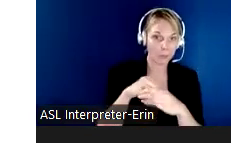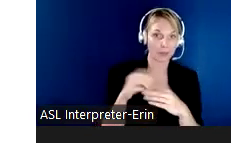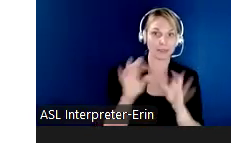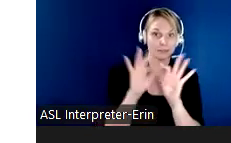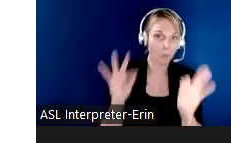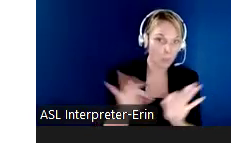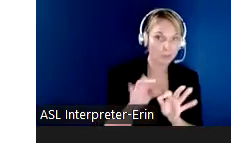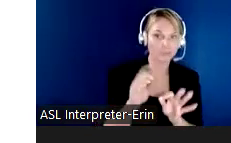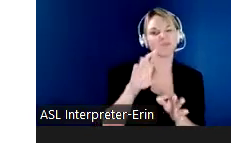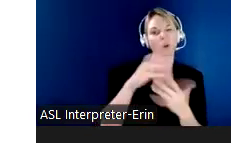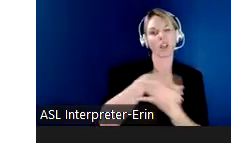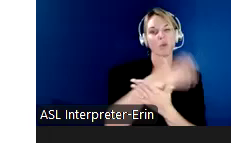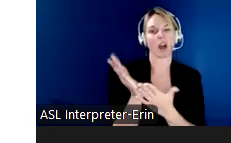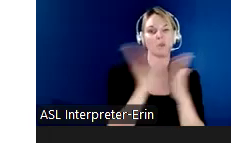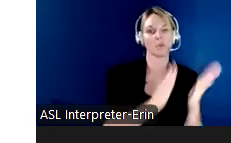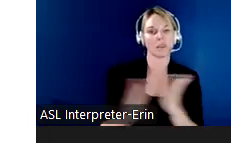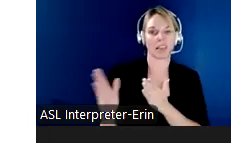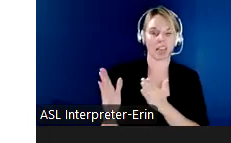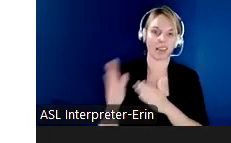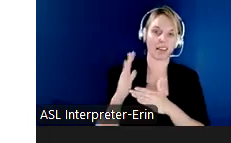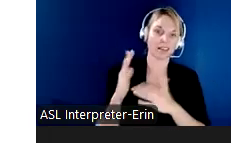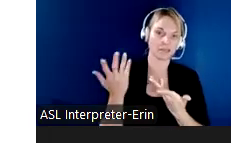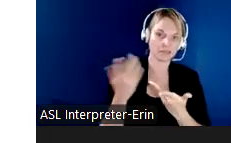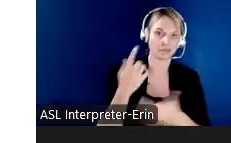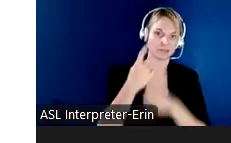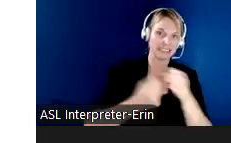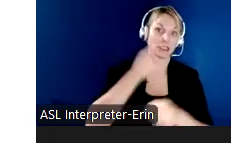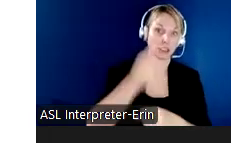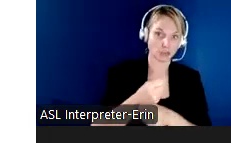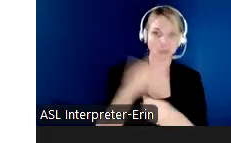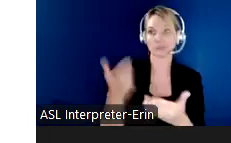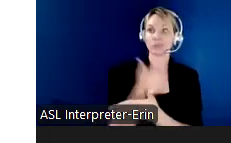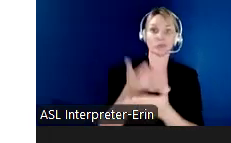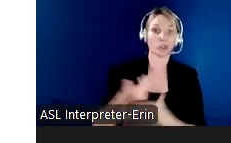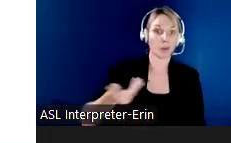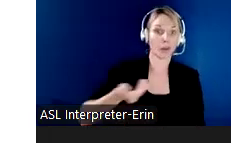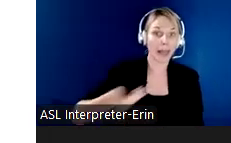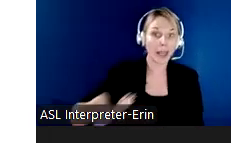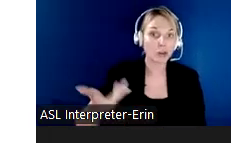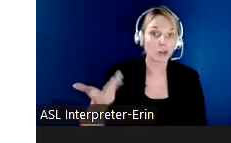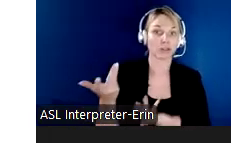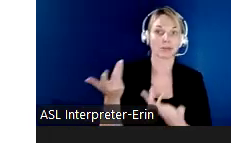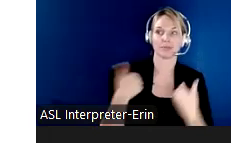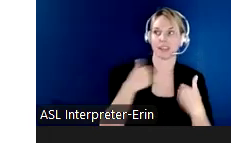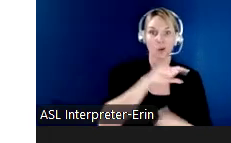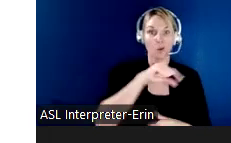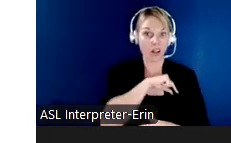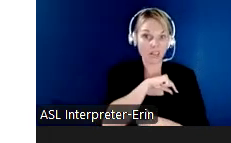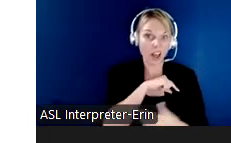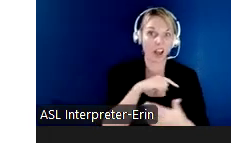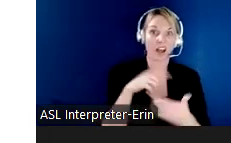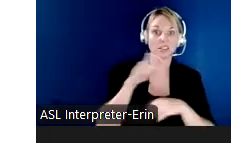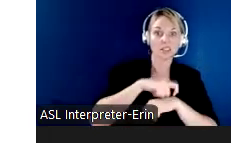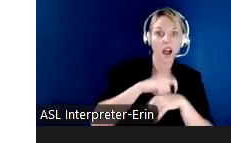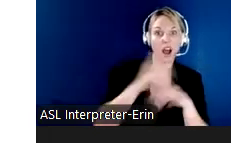when you have new hires coming on, you have people having a qualifying event that gives them a special open enrollment to